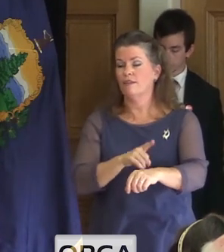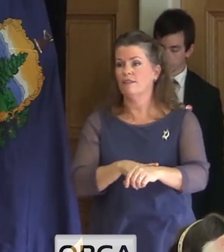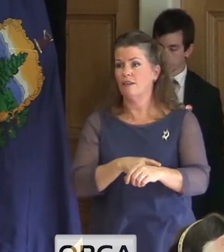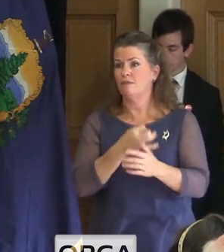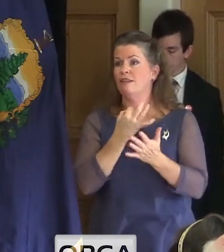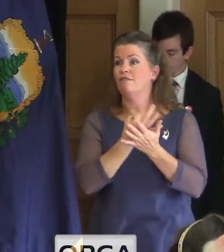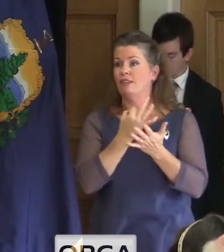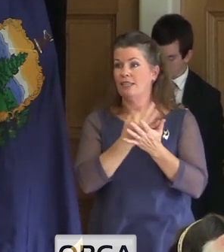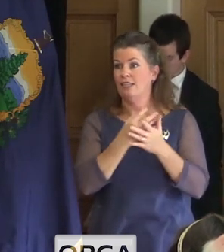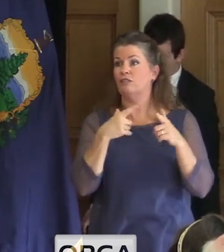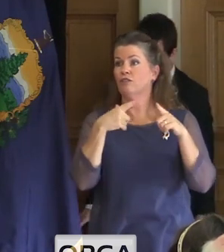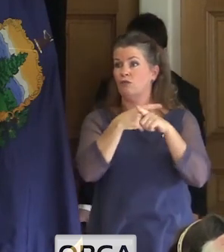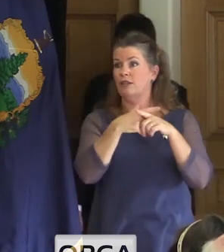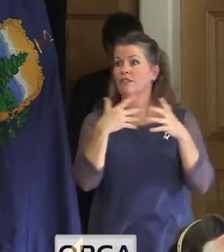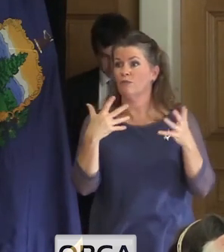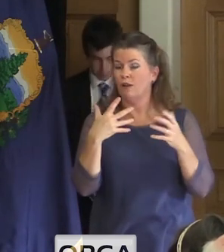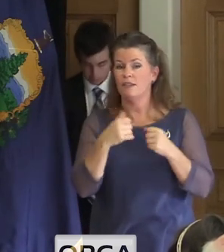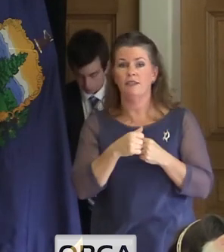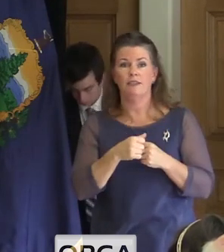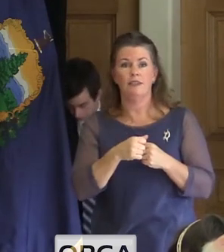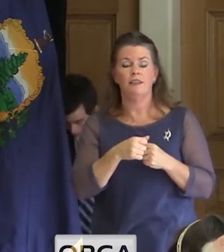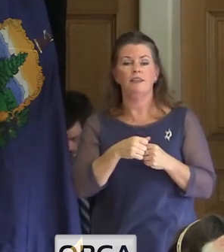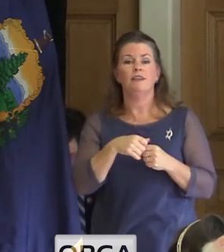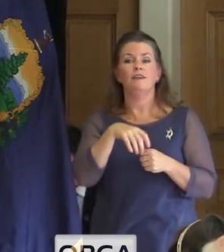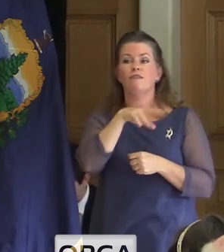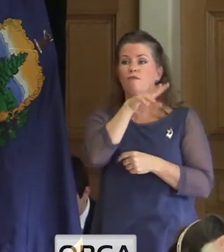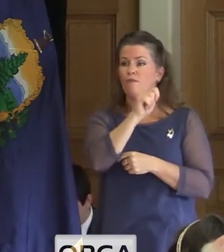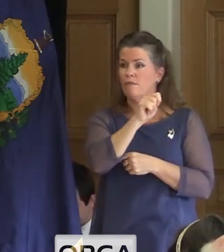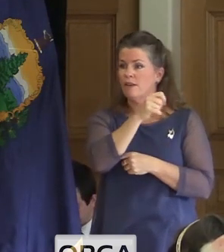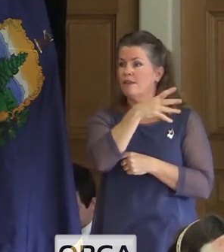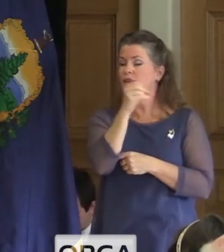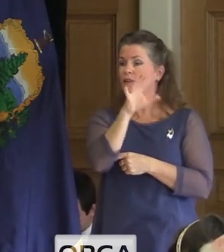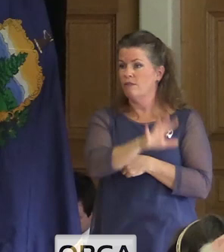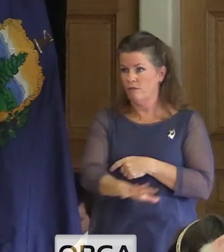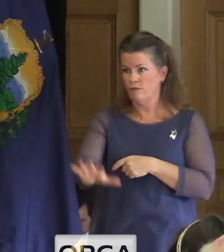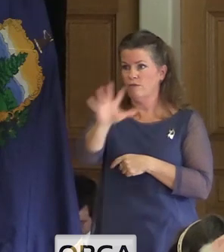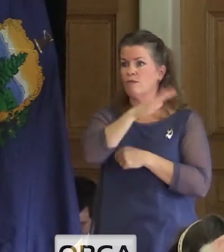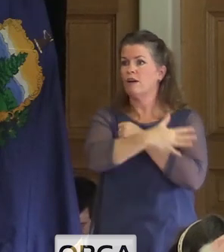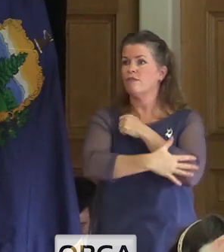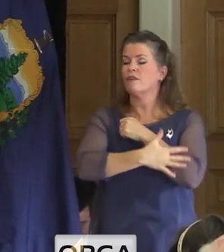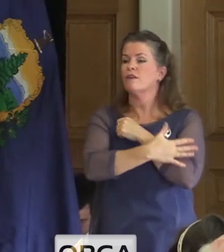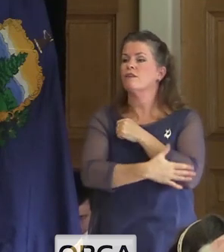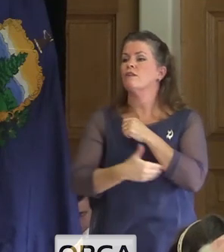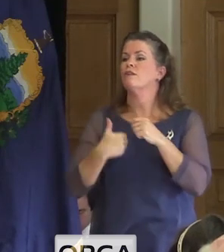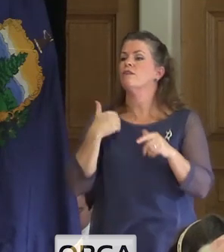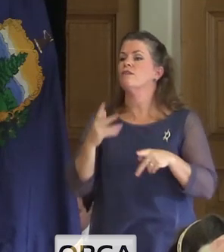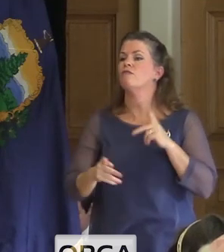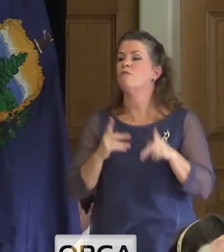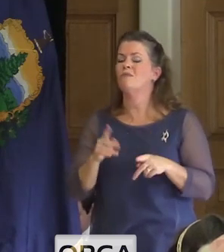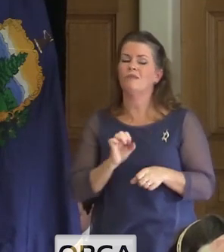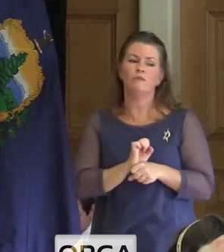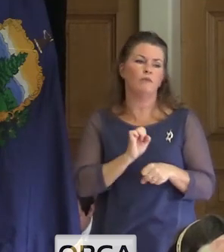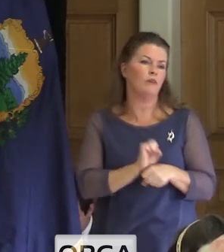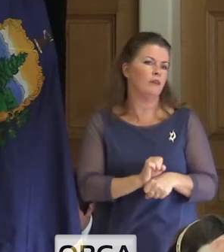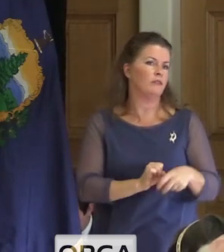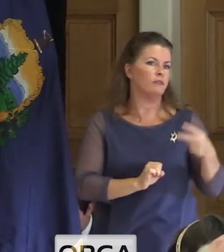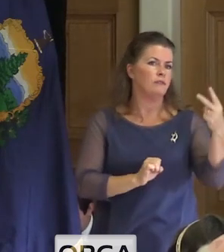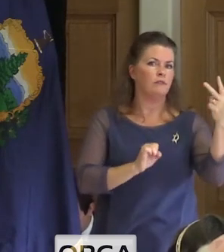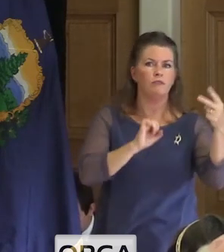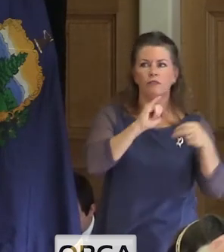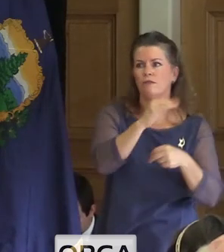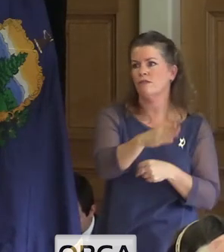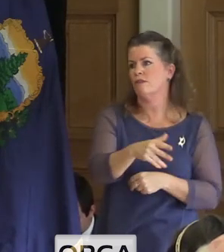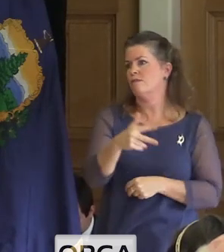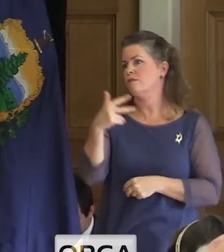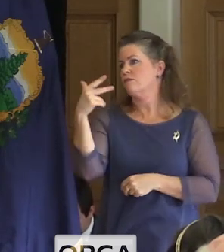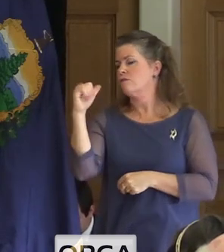facing this country is that in Vermont and throughout this country today, You got people who are working two or three jobs,